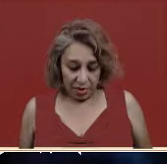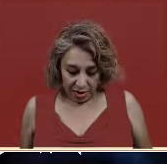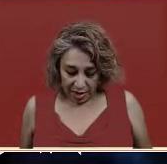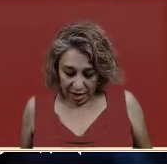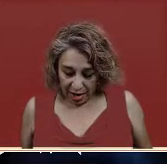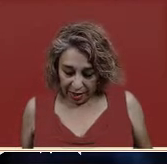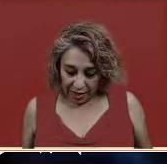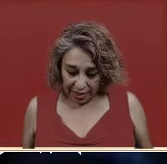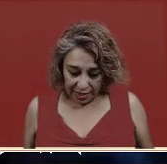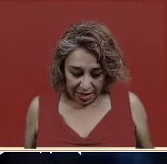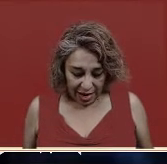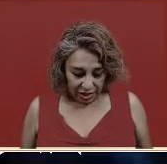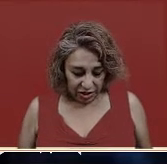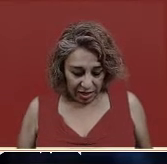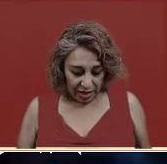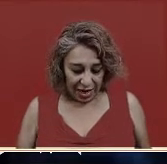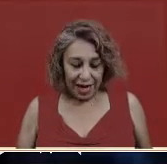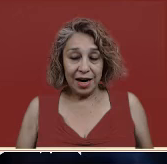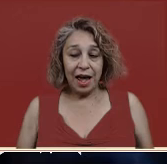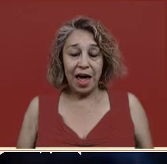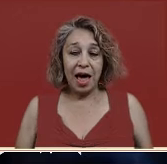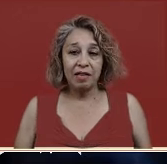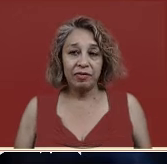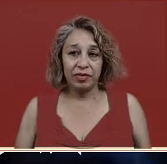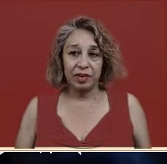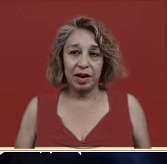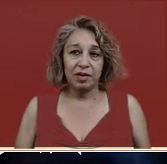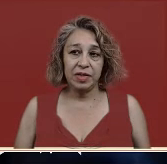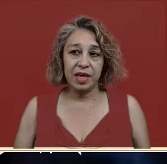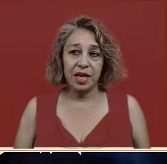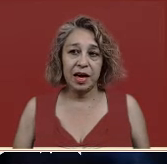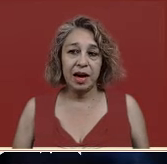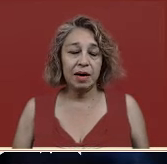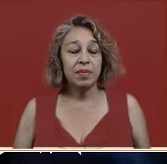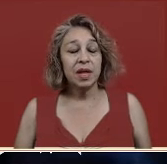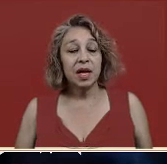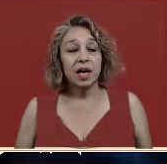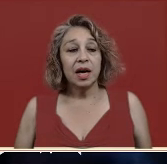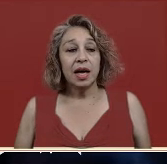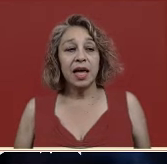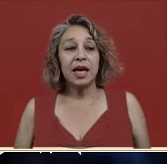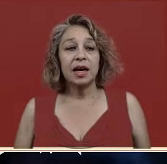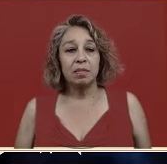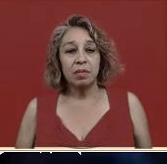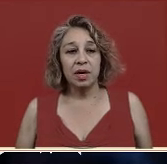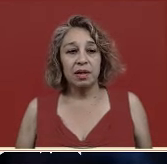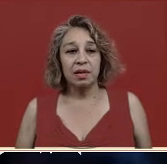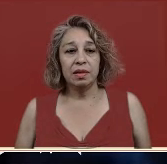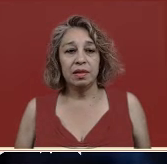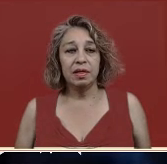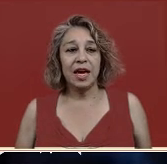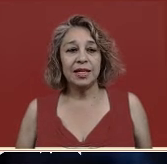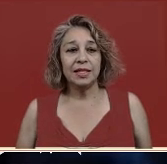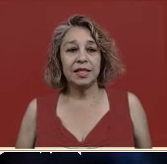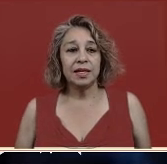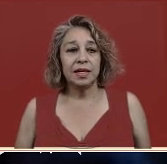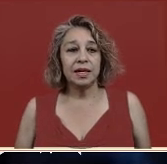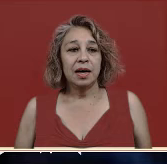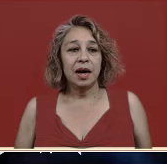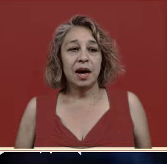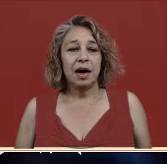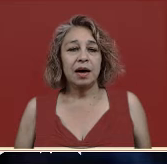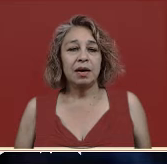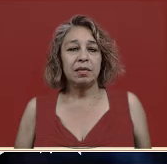to actually get half of the income that